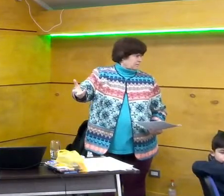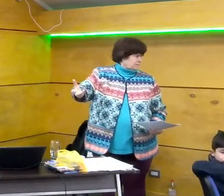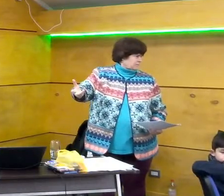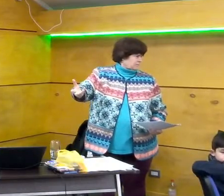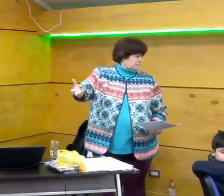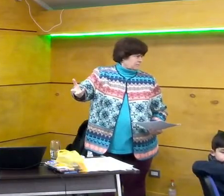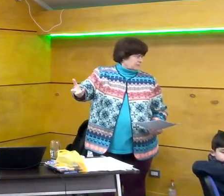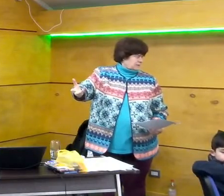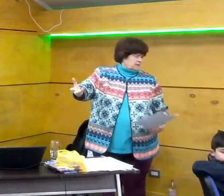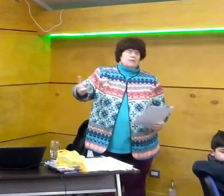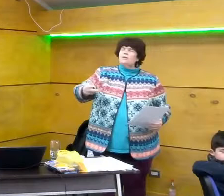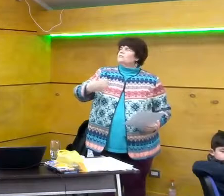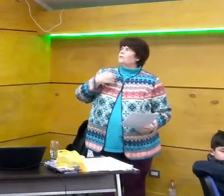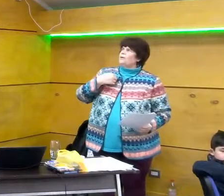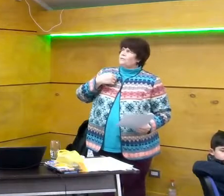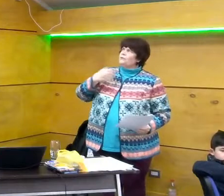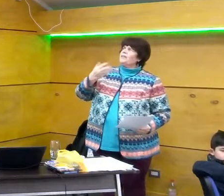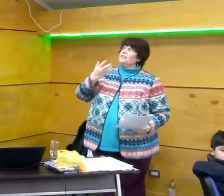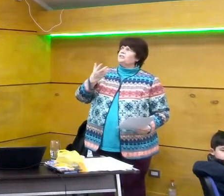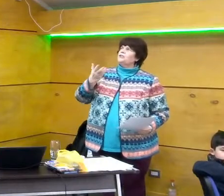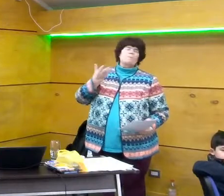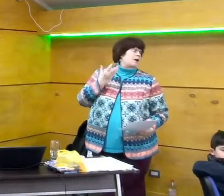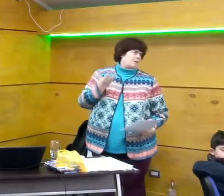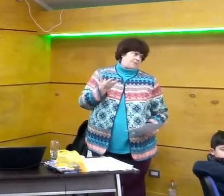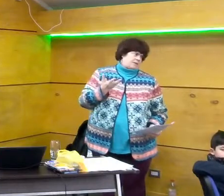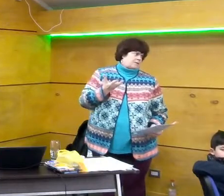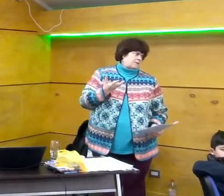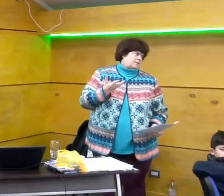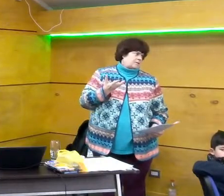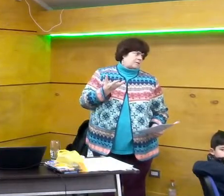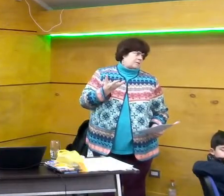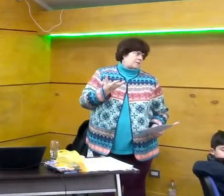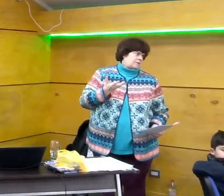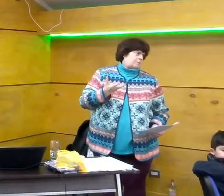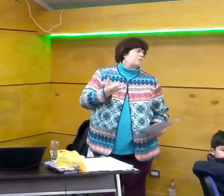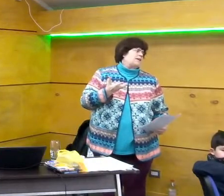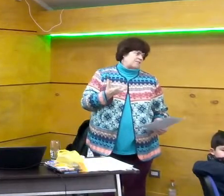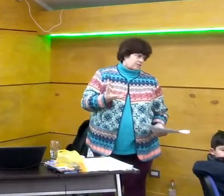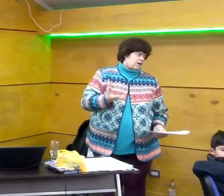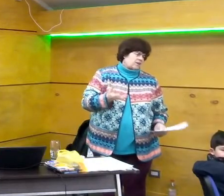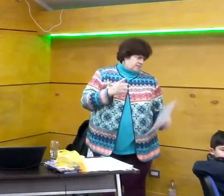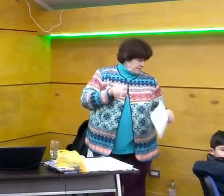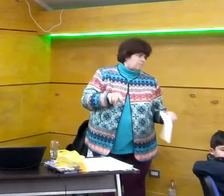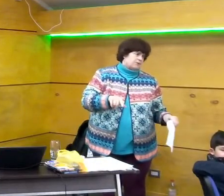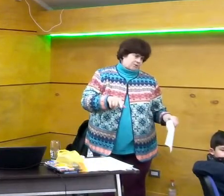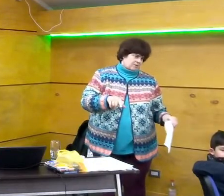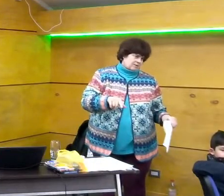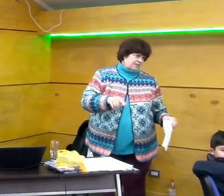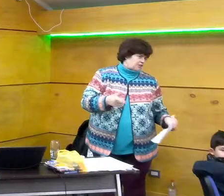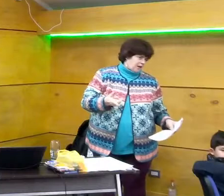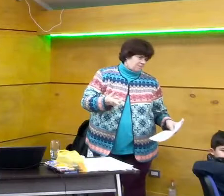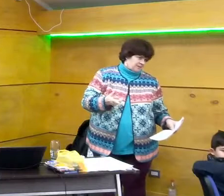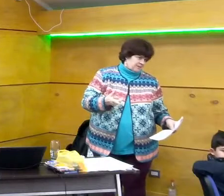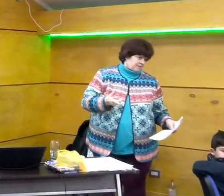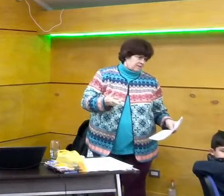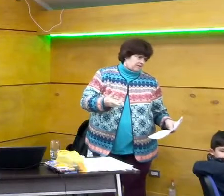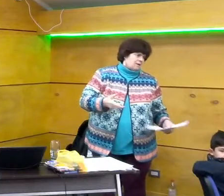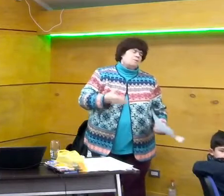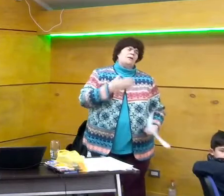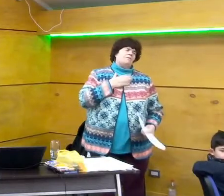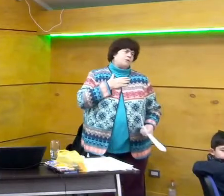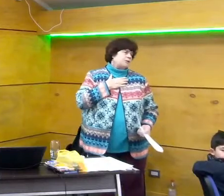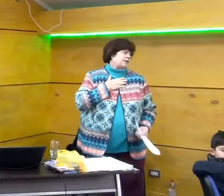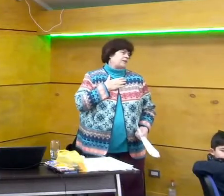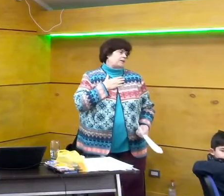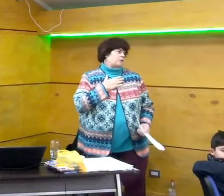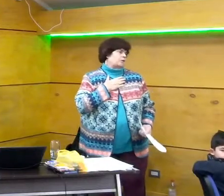player. So, if you can get your puppy to play a song, a simple song like Chopsticks,